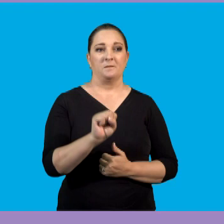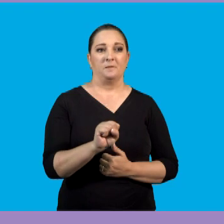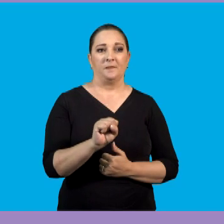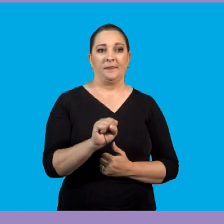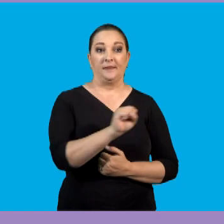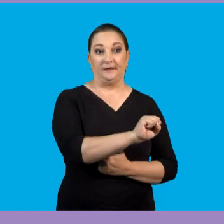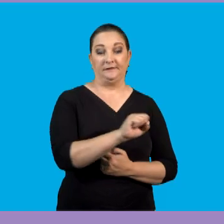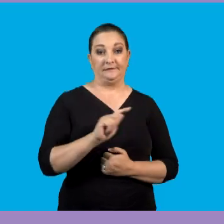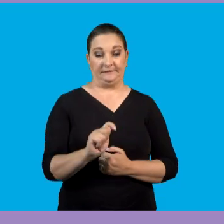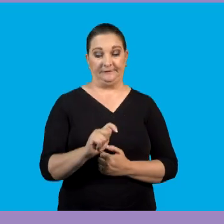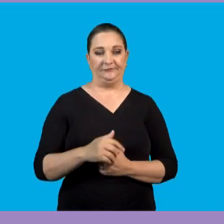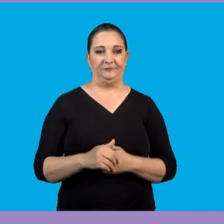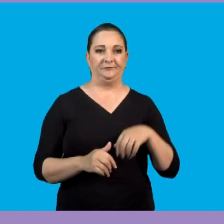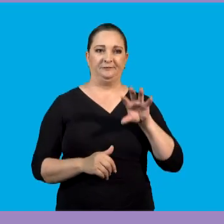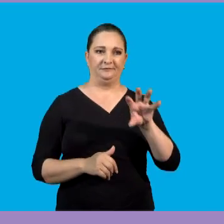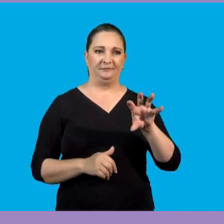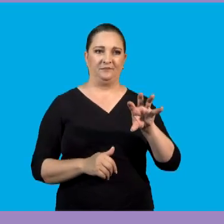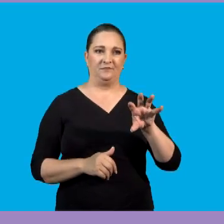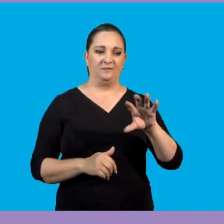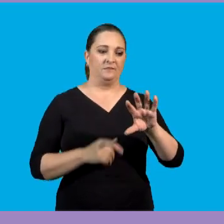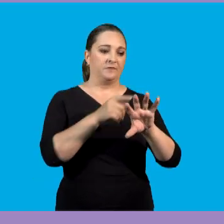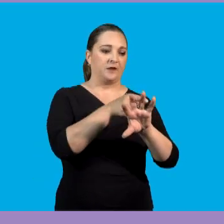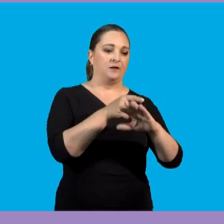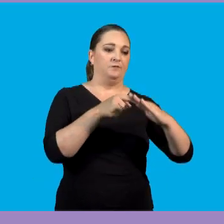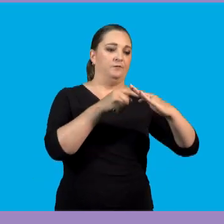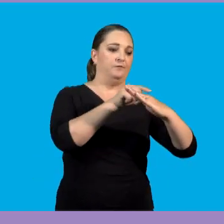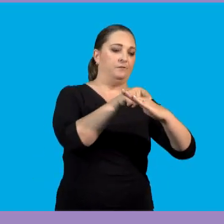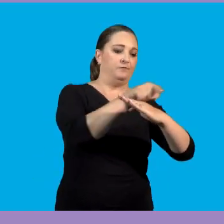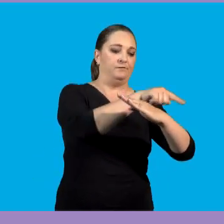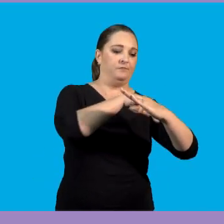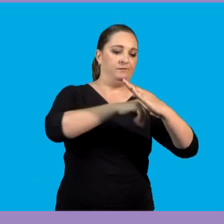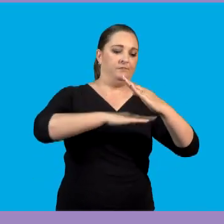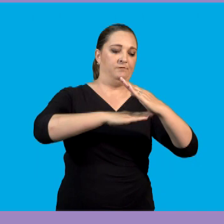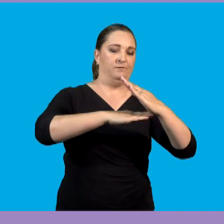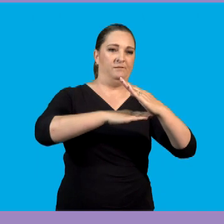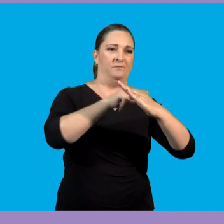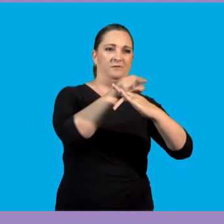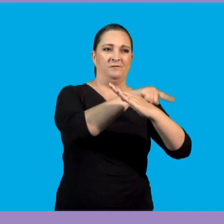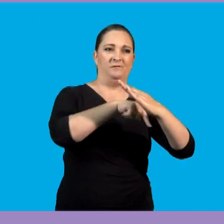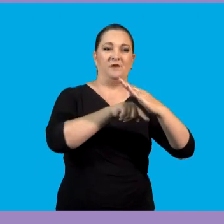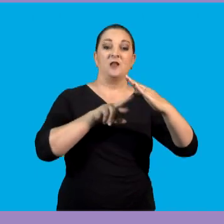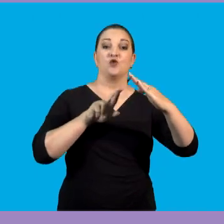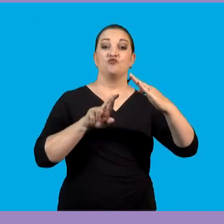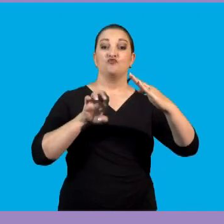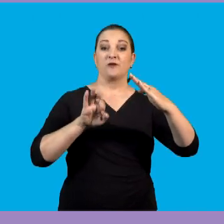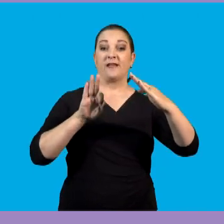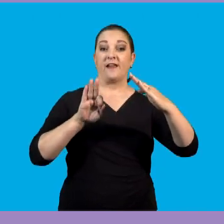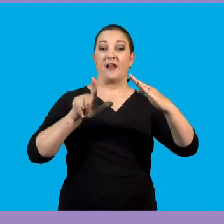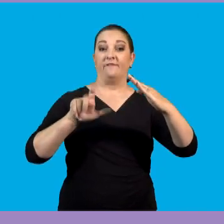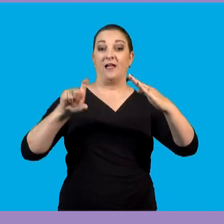RST. Now we have been given the reflex angle of